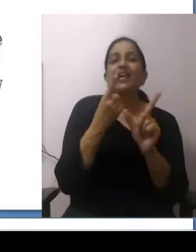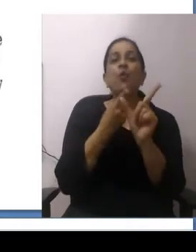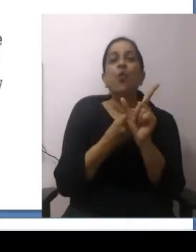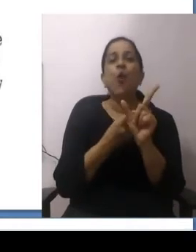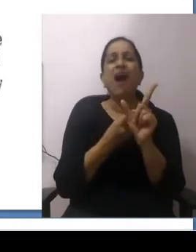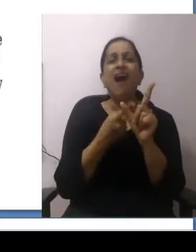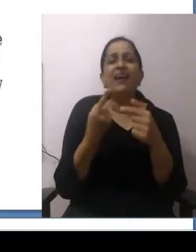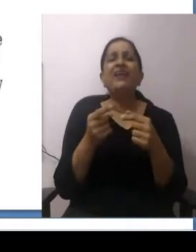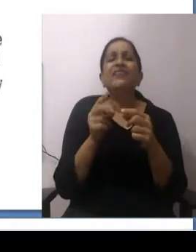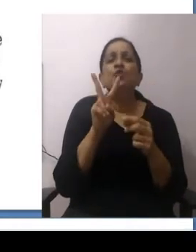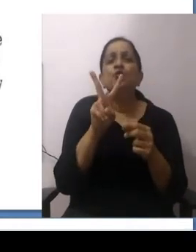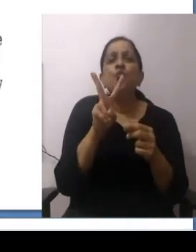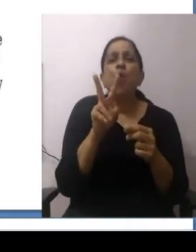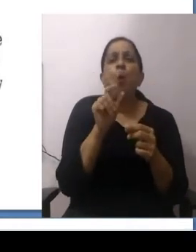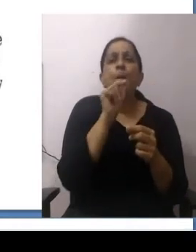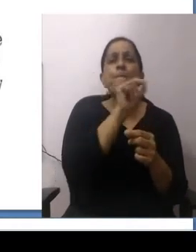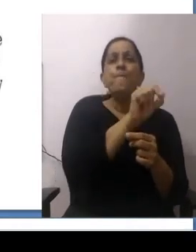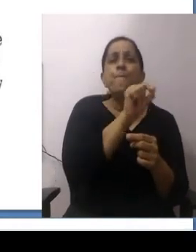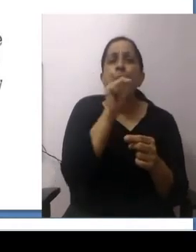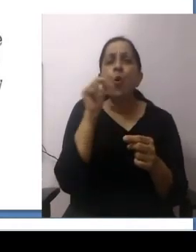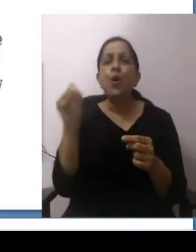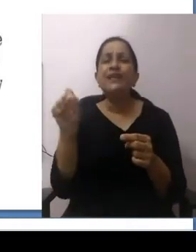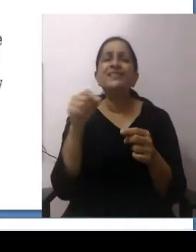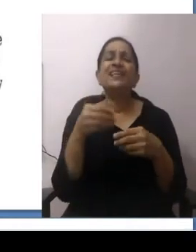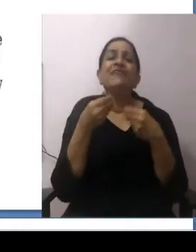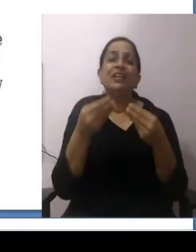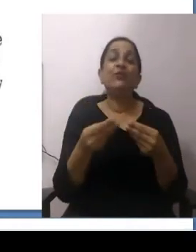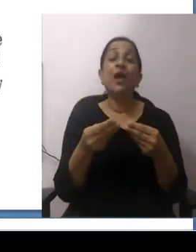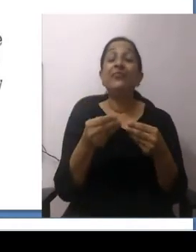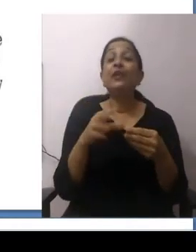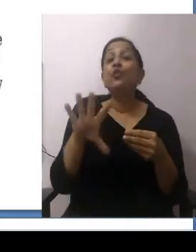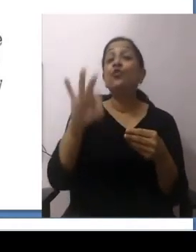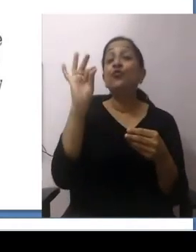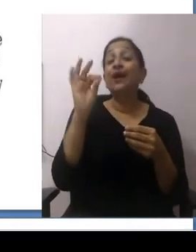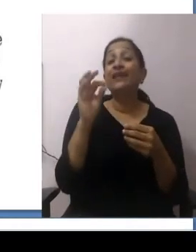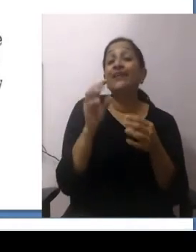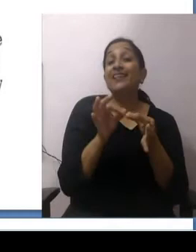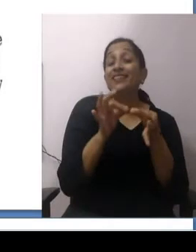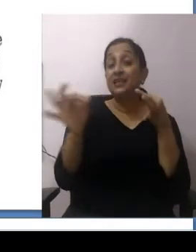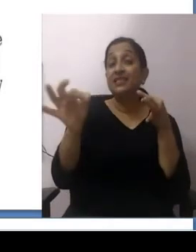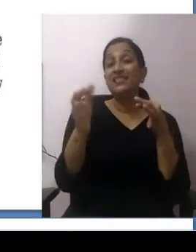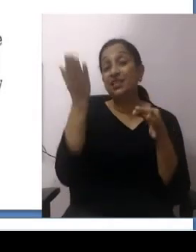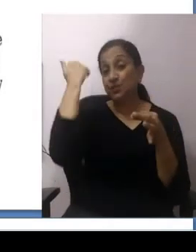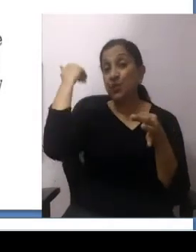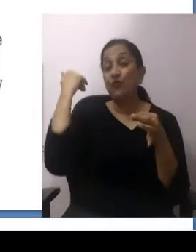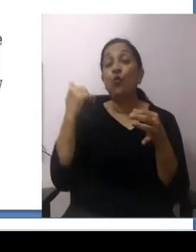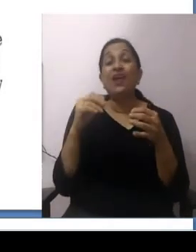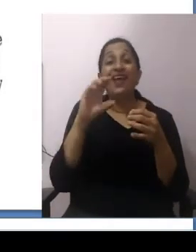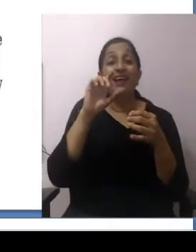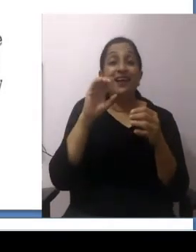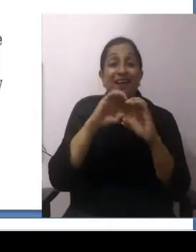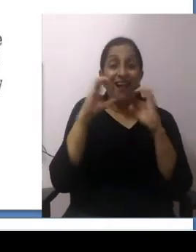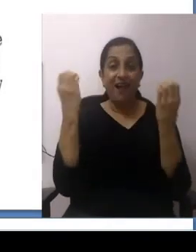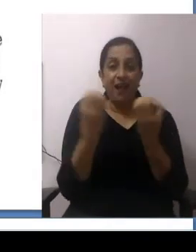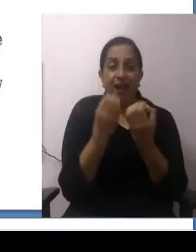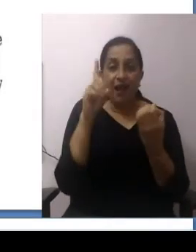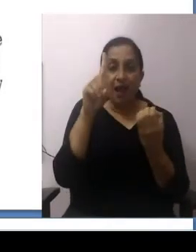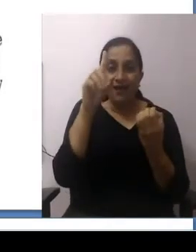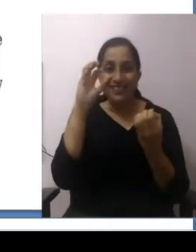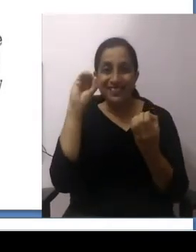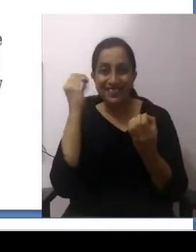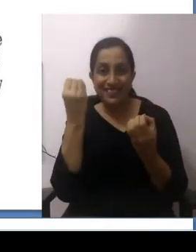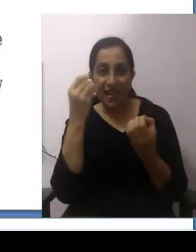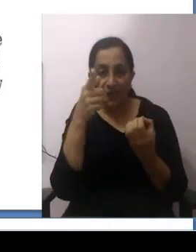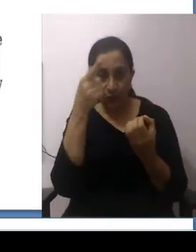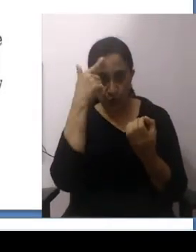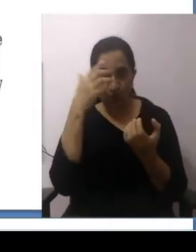x1, y2, y1, and then ask you to find the distance, which you have done at SSLC level. If the points are like